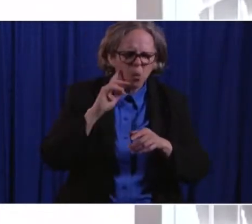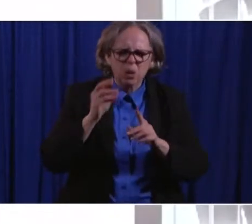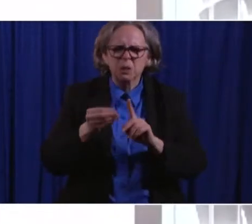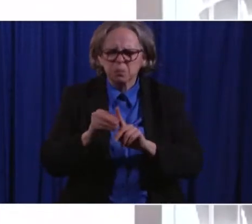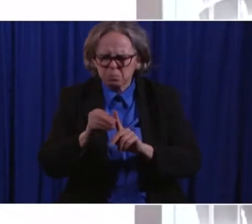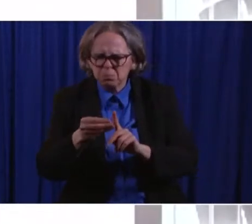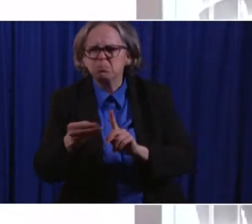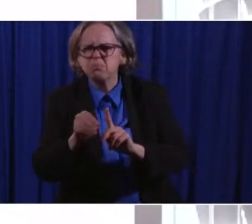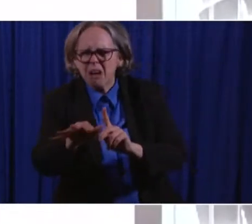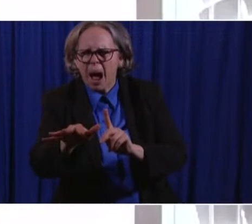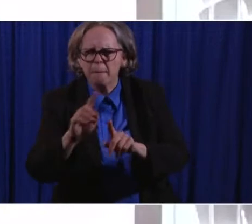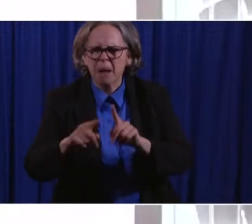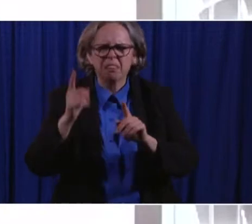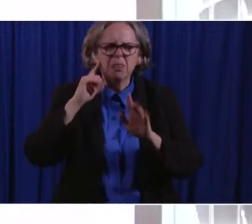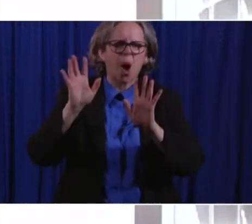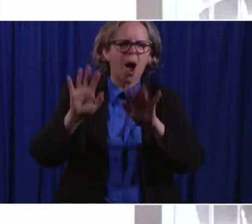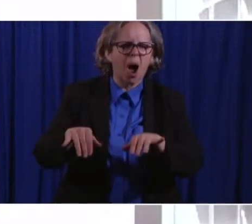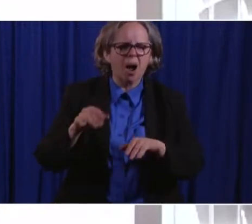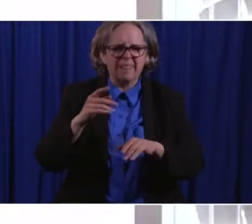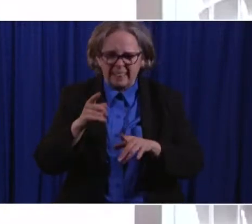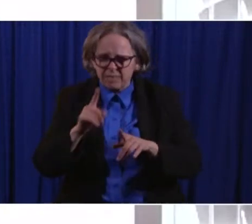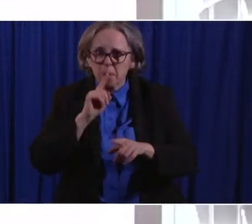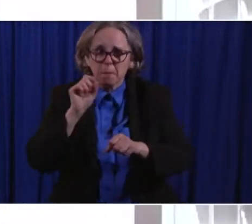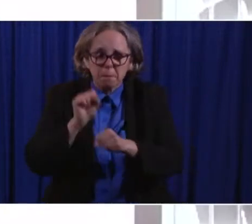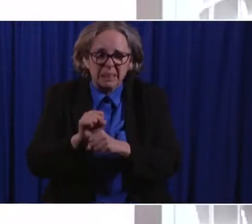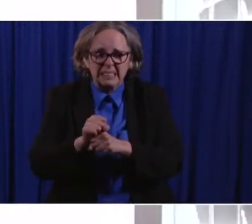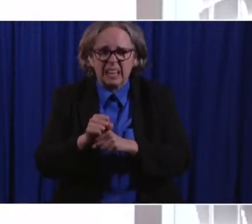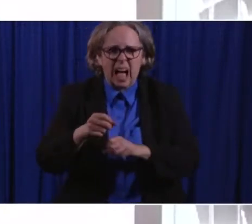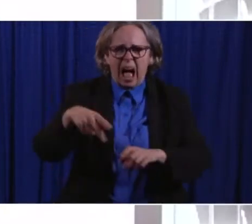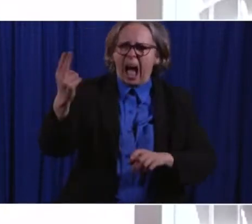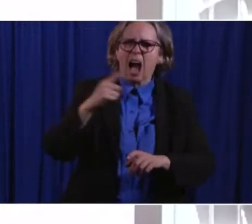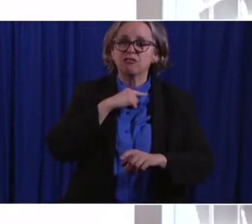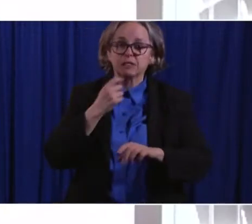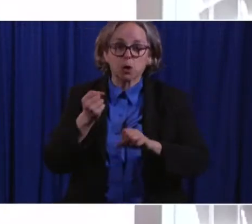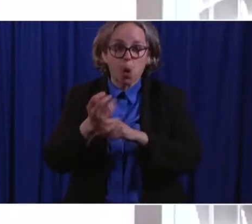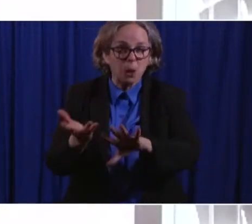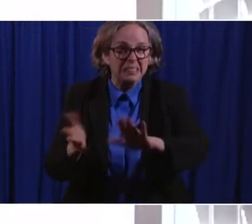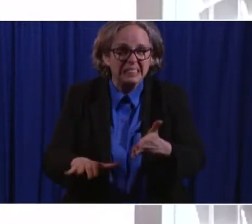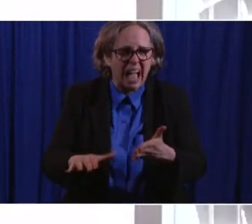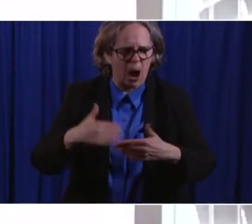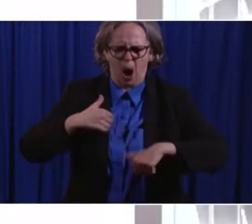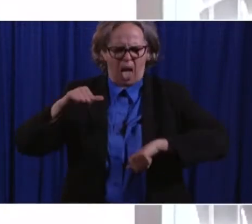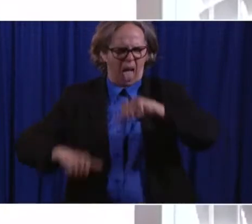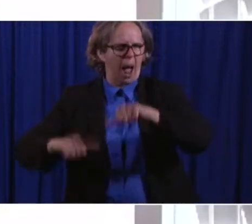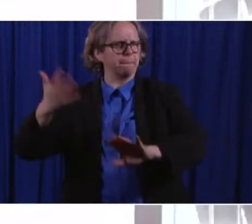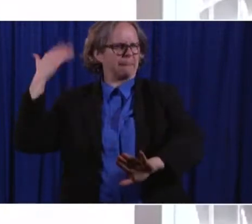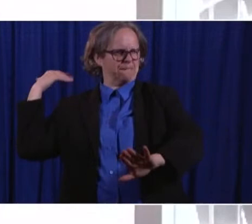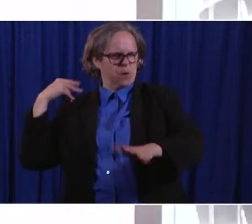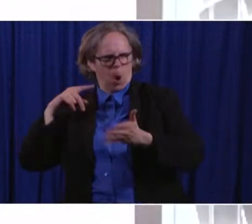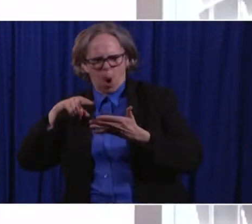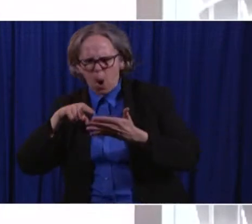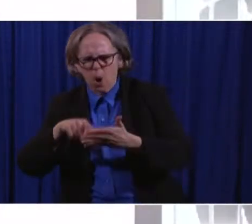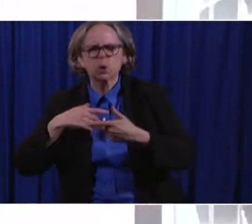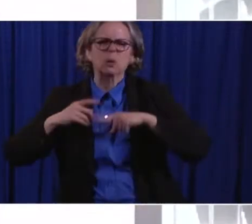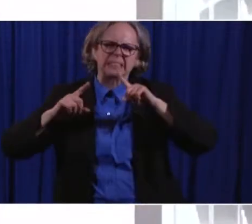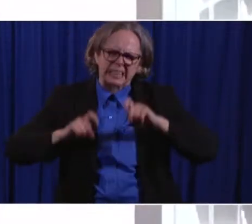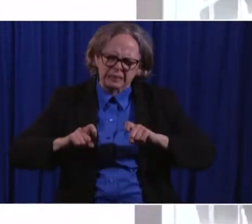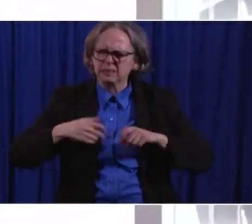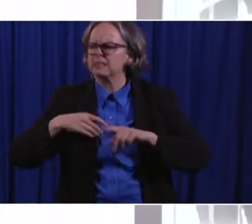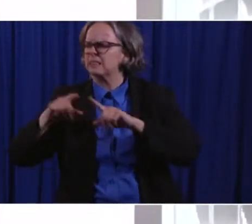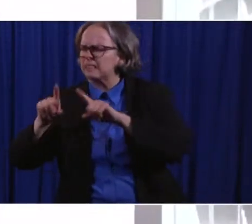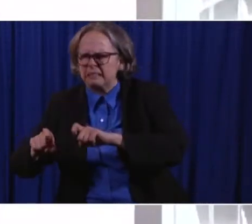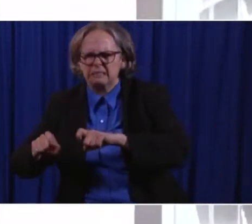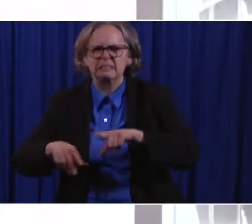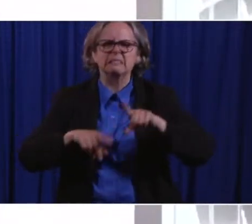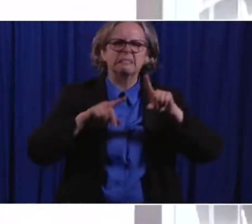severe disease. We sure knew that they spread a lot faster. As we've learned more about them, it's increasingly clear they're